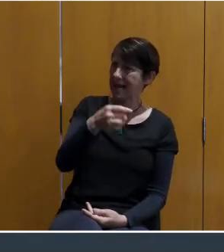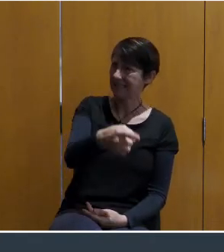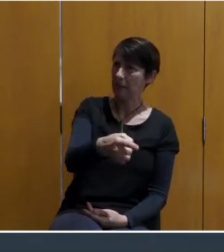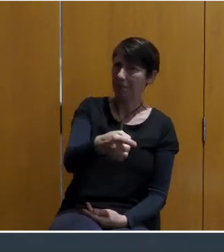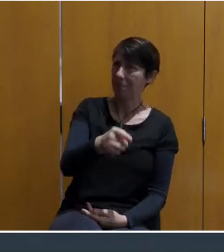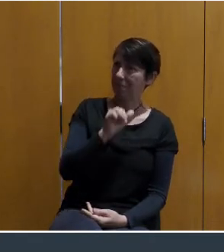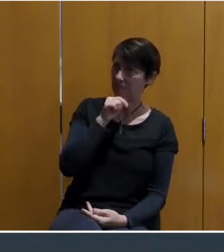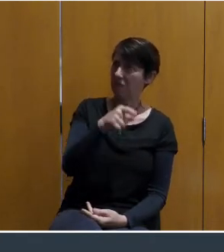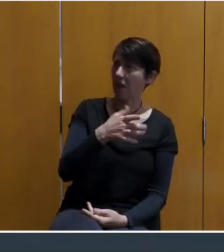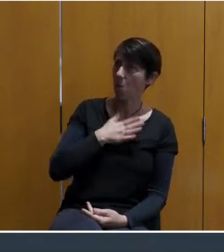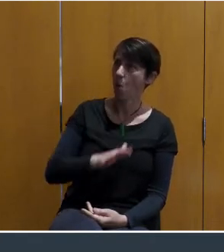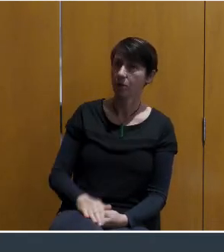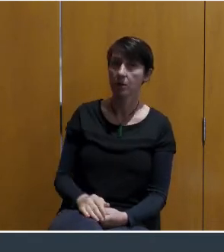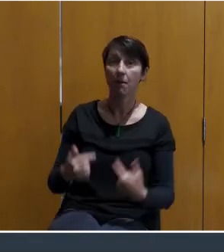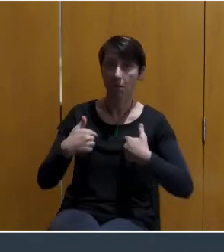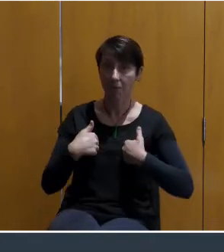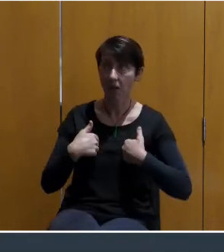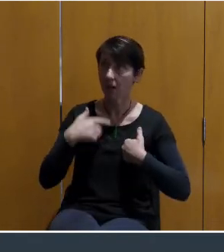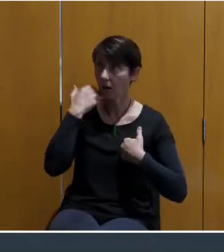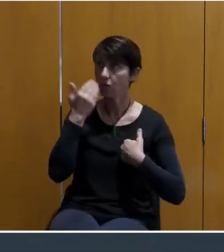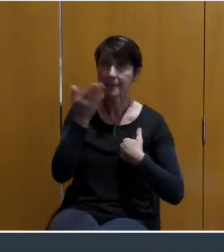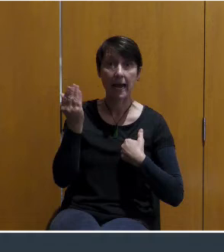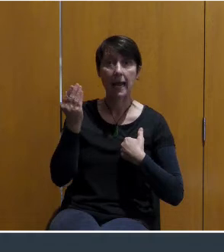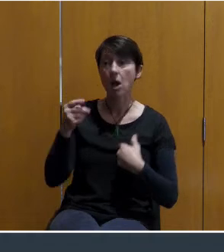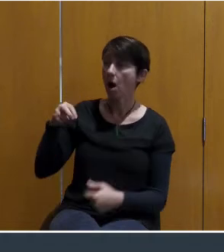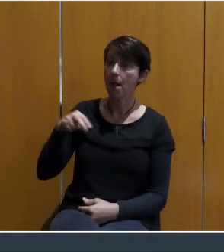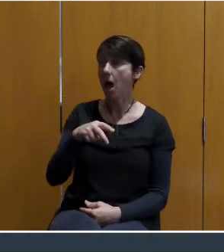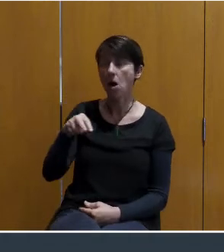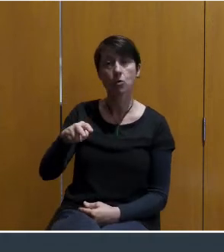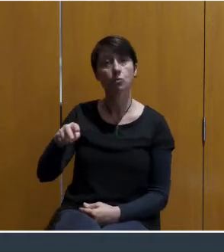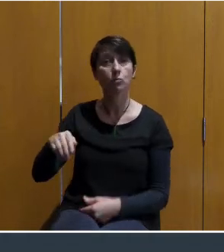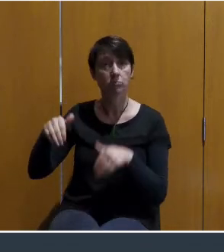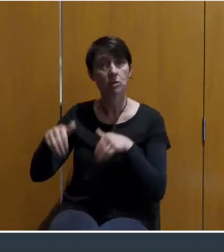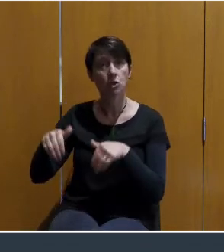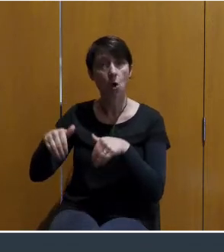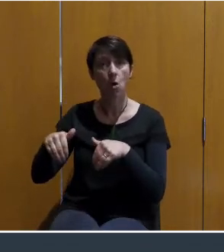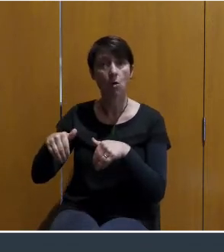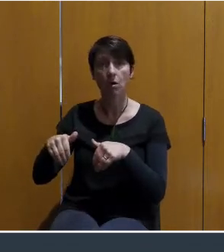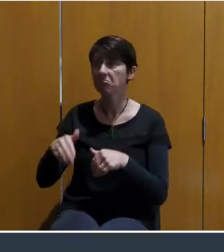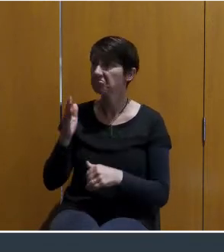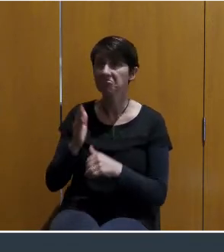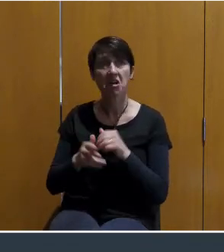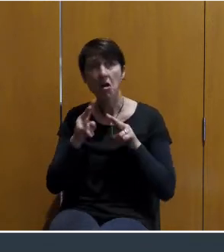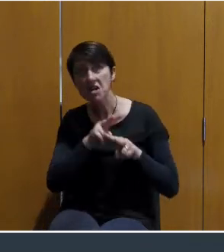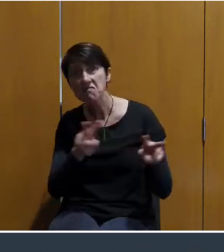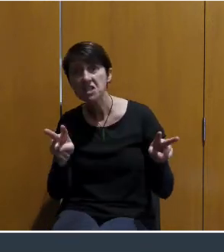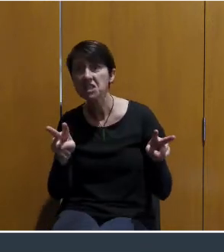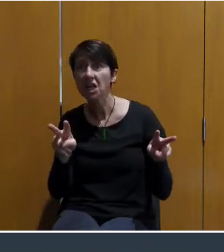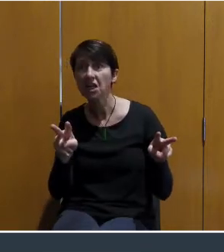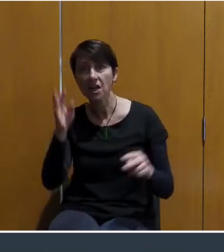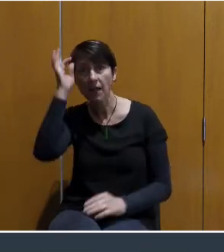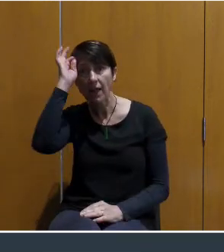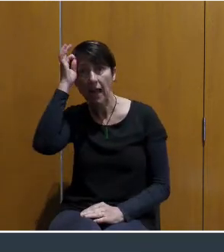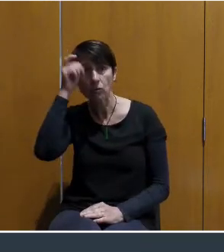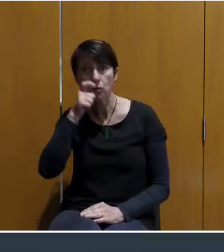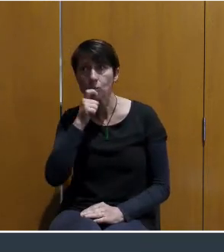not see the Napier City Council animal control out there infringing people for minor bylaws. And when I